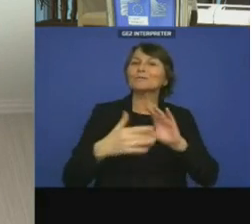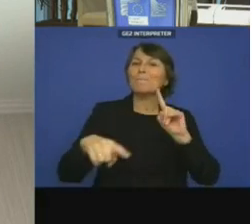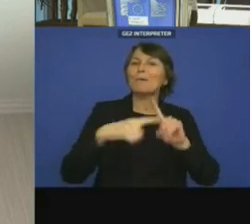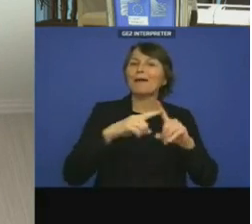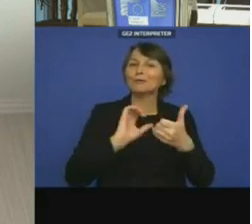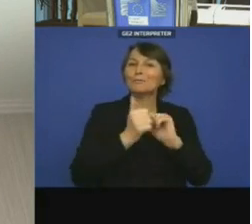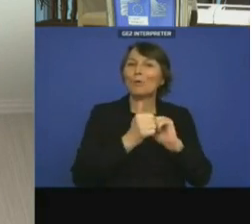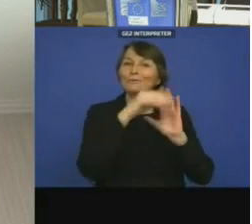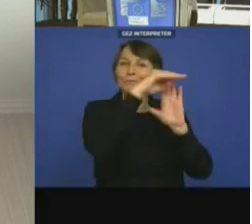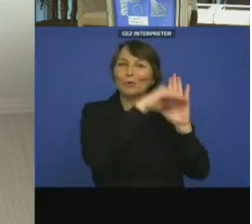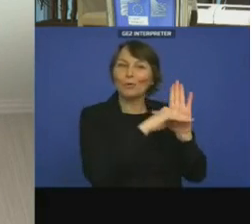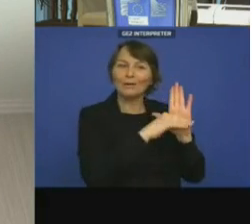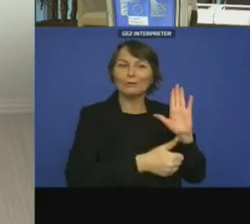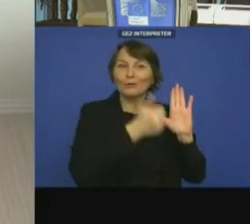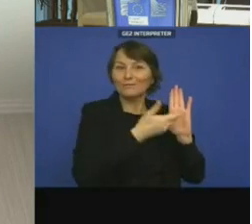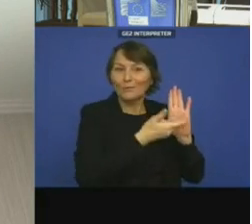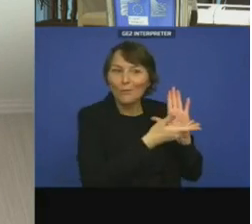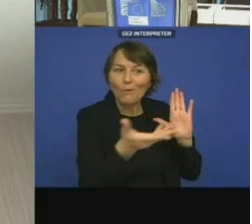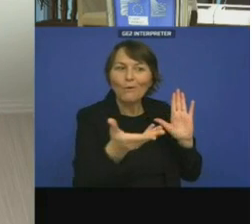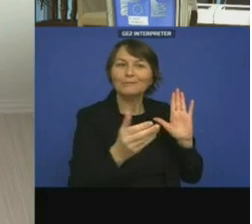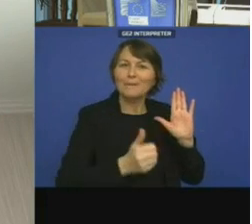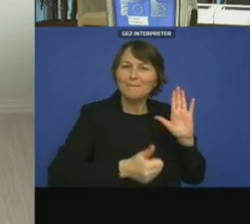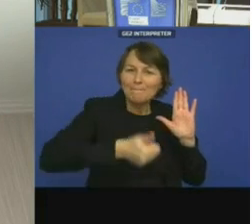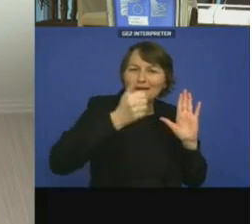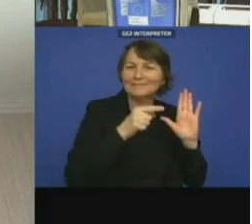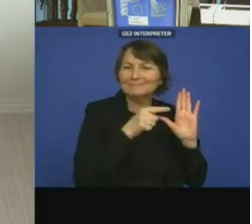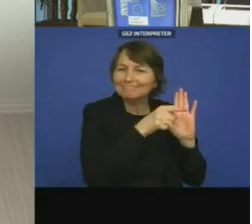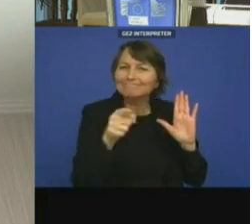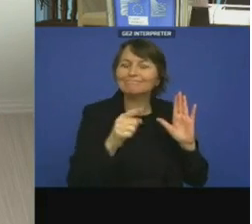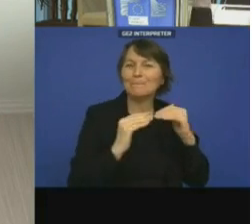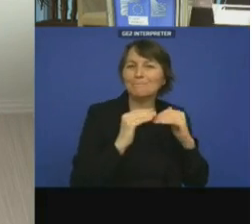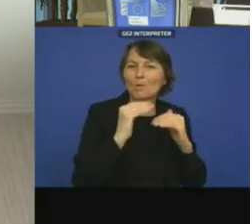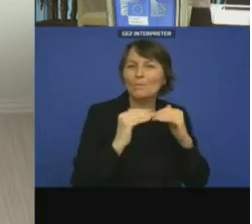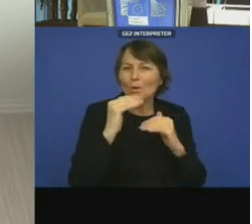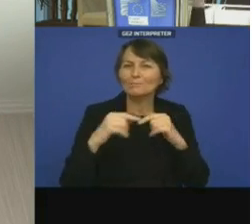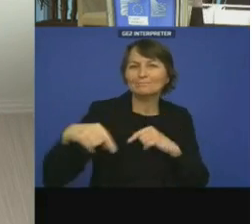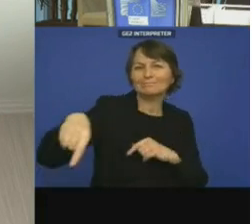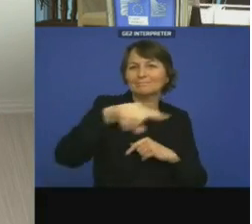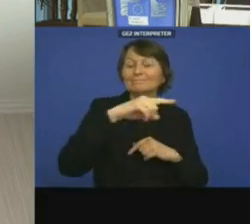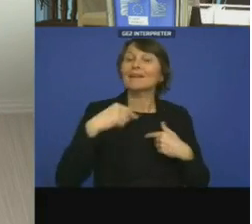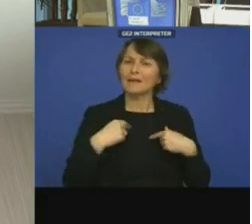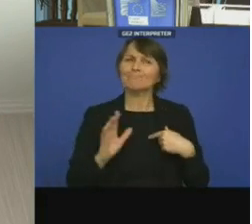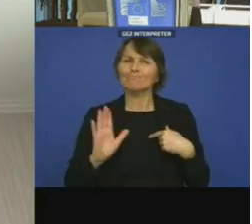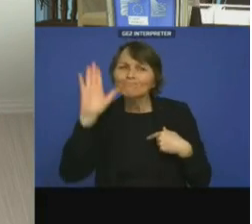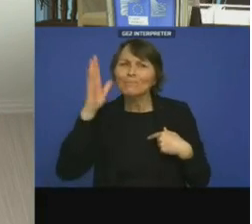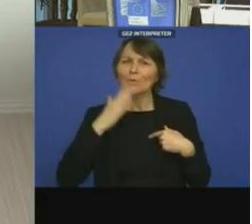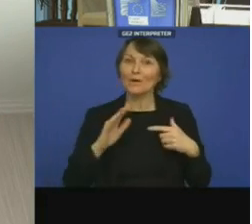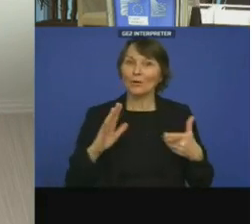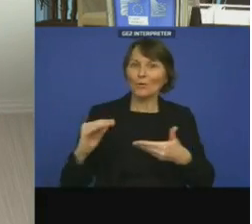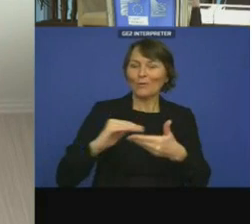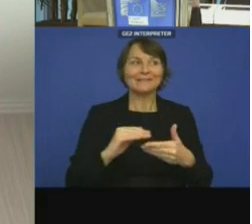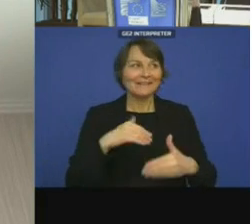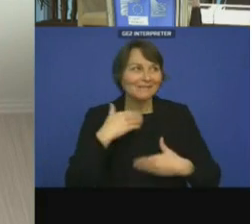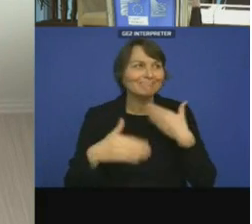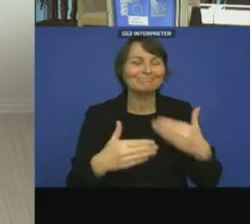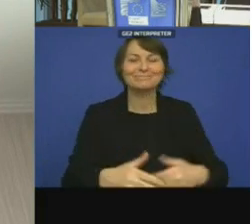bridge between the need for more sport and the will of individuals and organizations to make it happen.